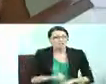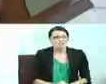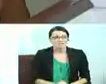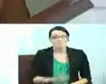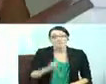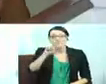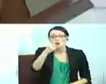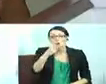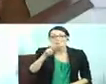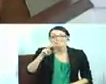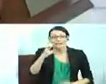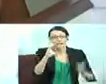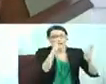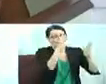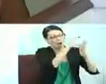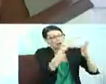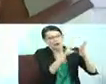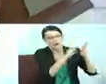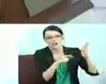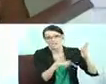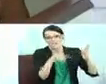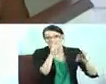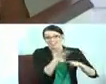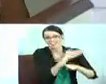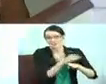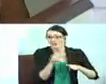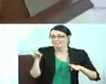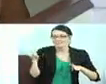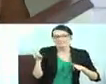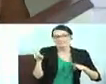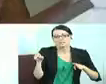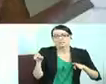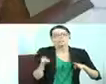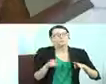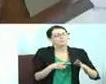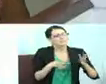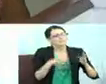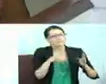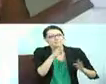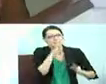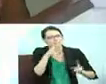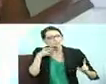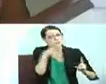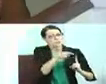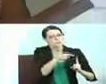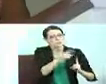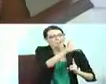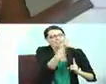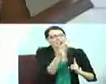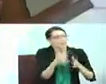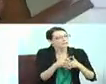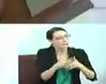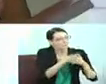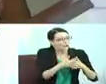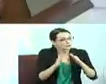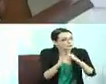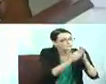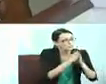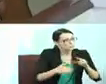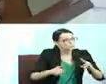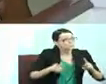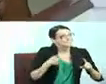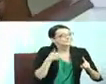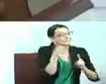this song, Johnson addresses his words to the African American community. But in